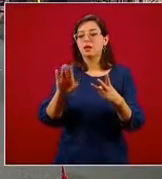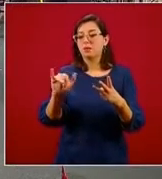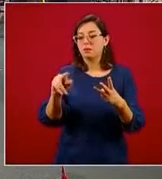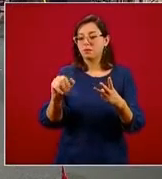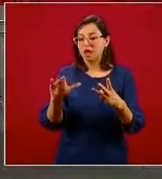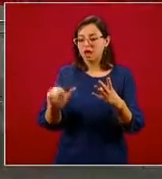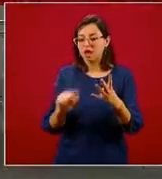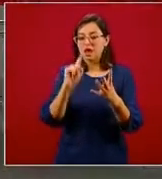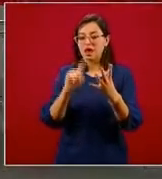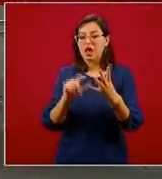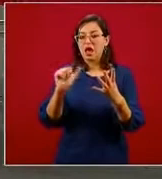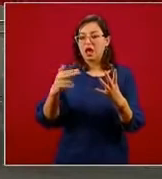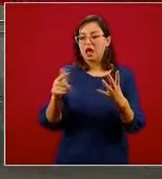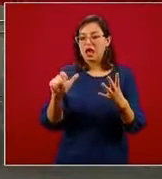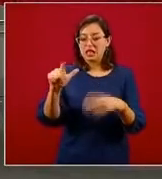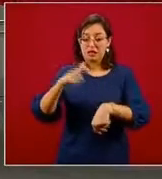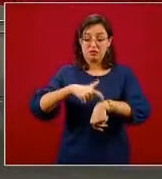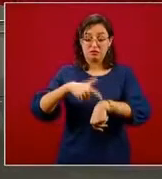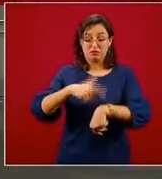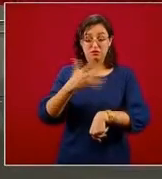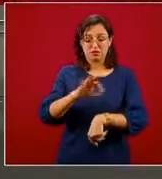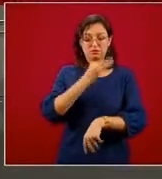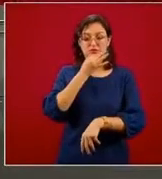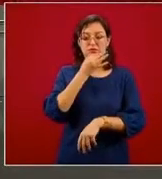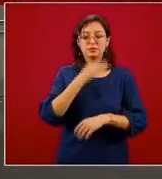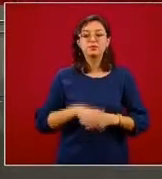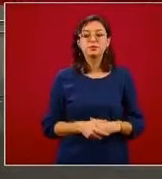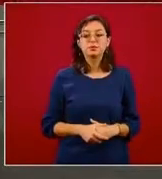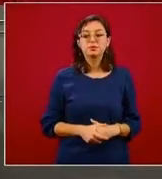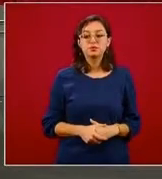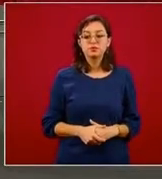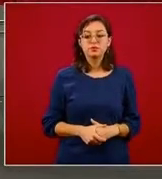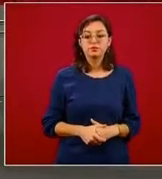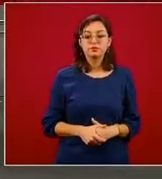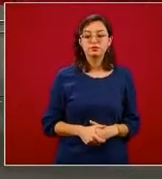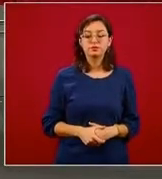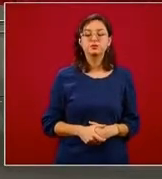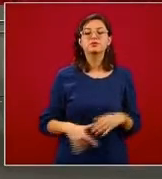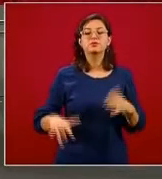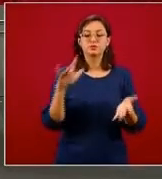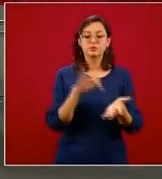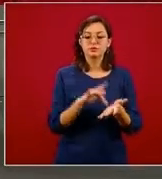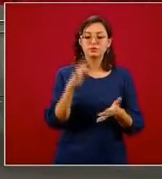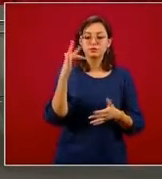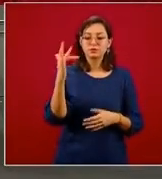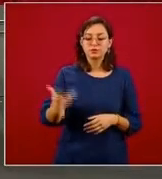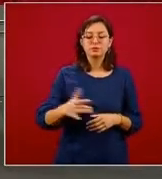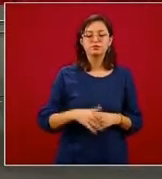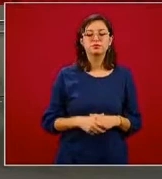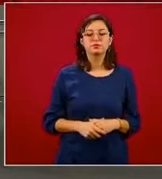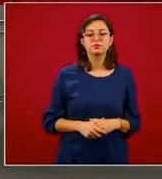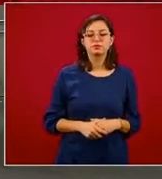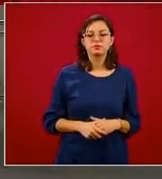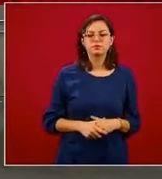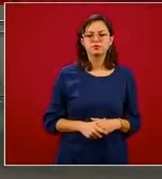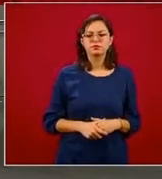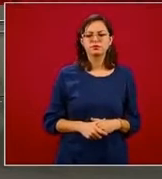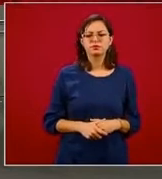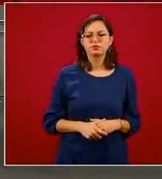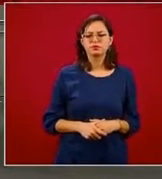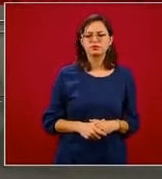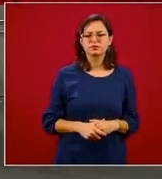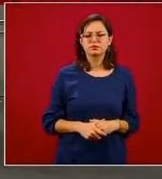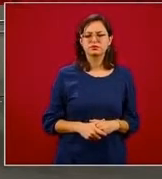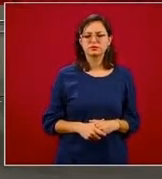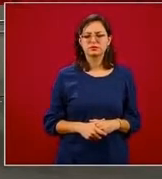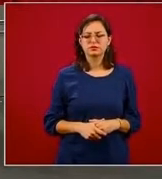Angelica. Nos quedan 10 minutos. We have 10 minutes left. Gracias. Thank you. Preguntarle sobre las pruebas, la suma I'd like que to han